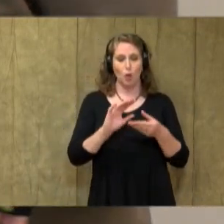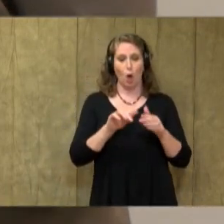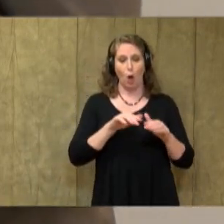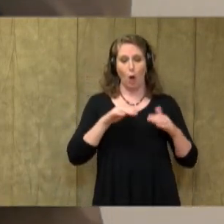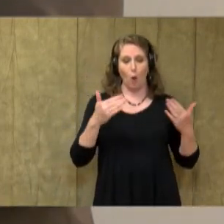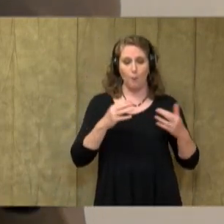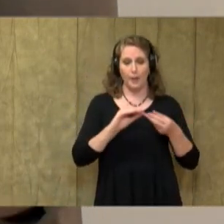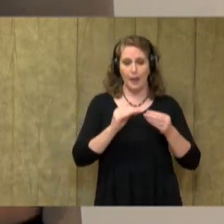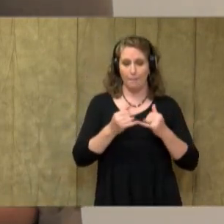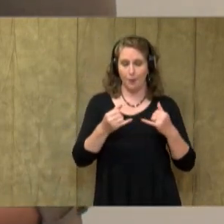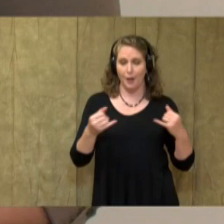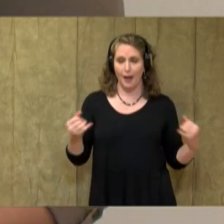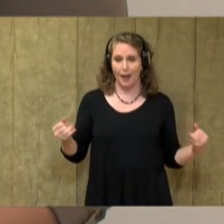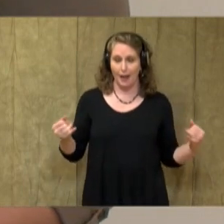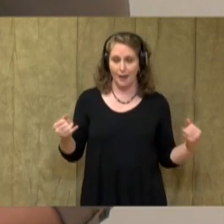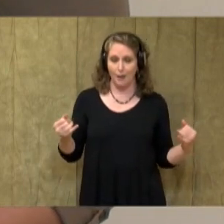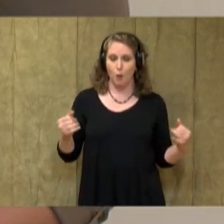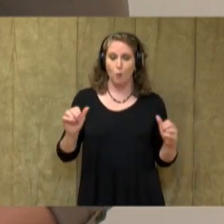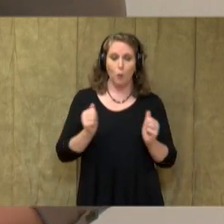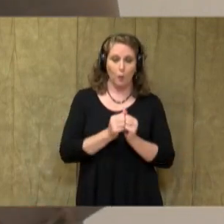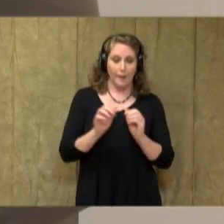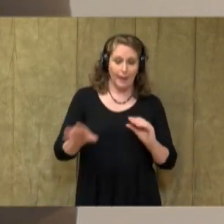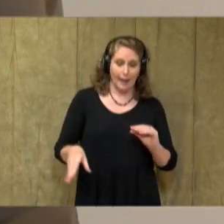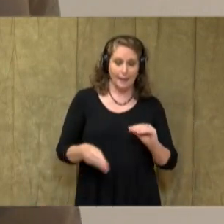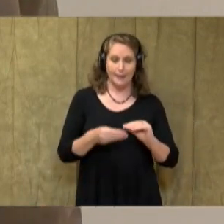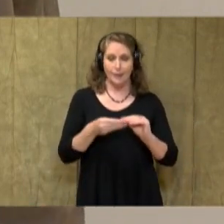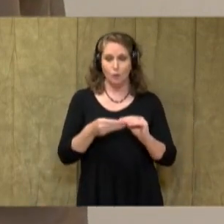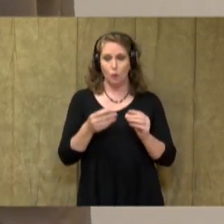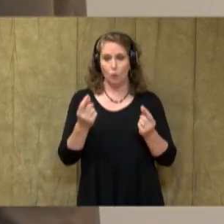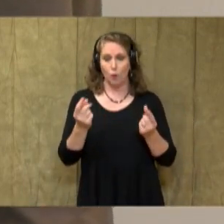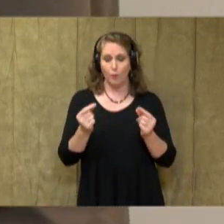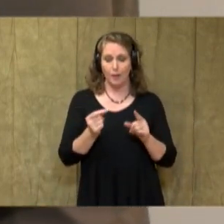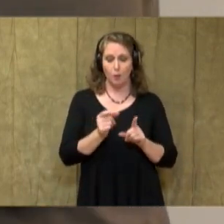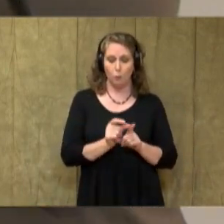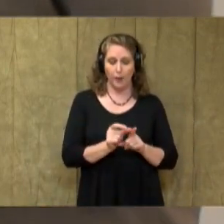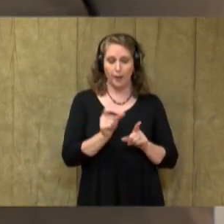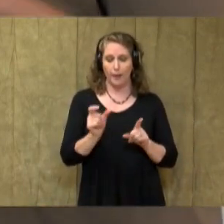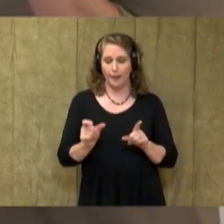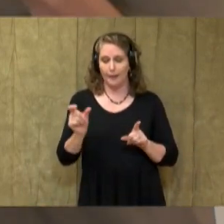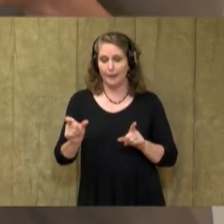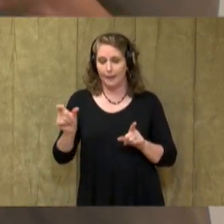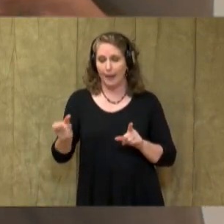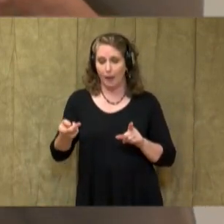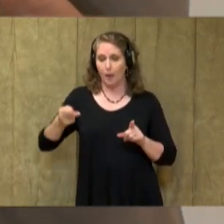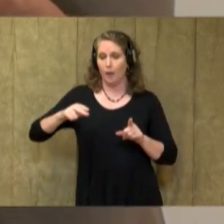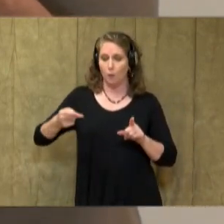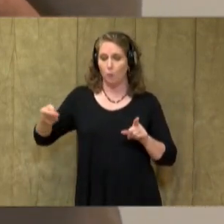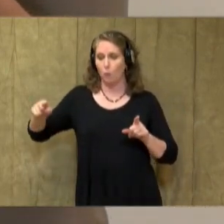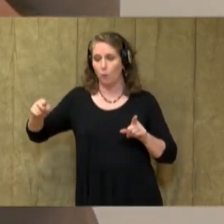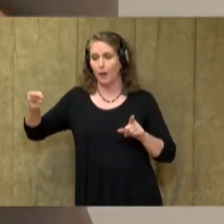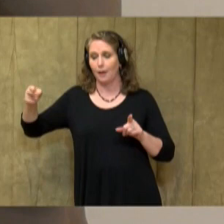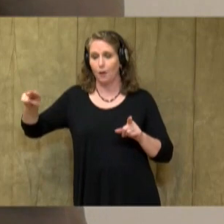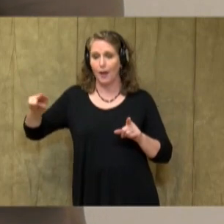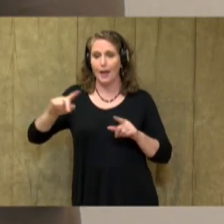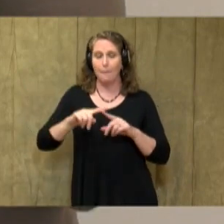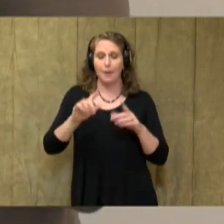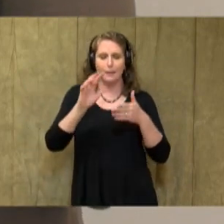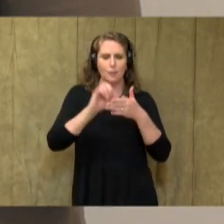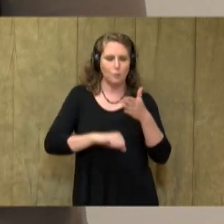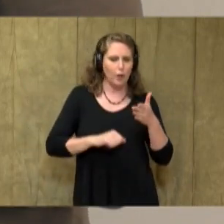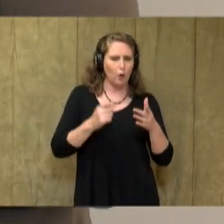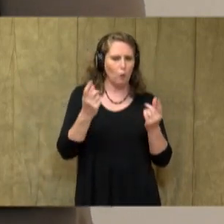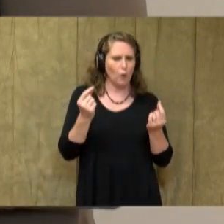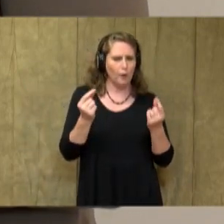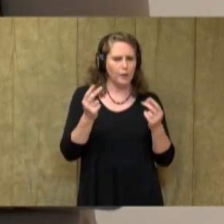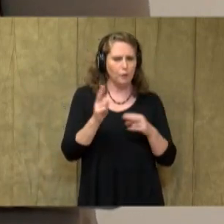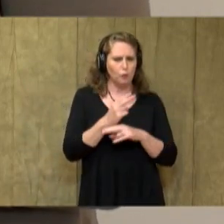when we did the open number line with addition, we had to count up. So what do you think that you would have to do with subtraction to use an